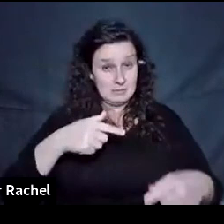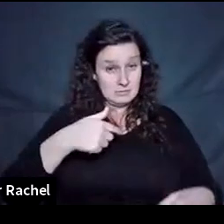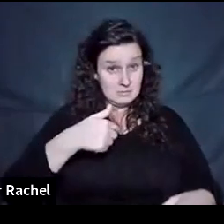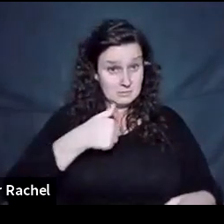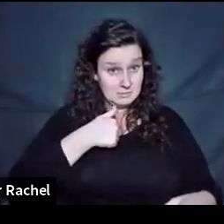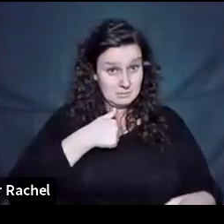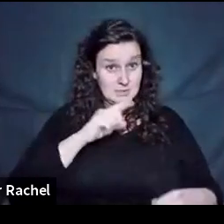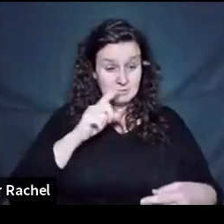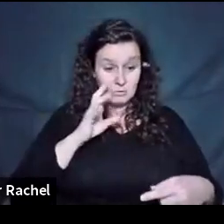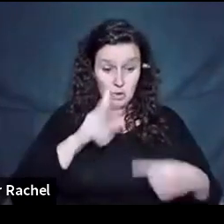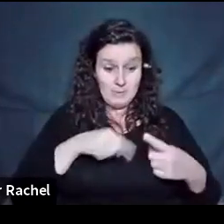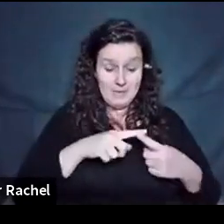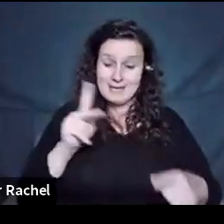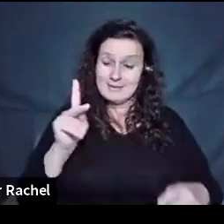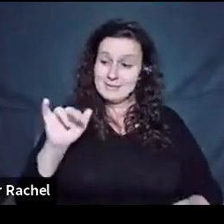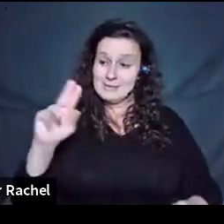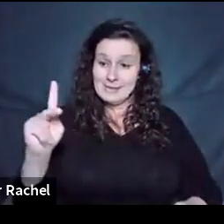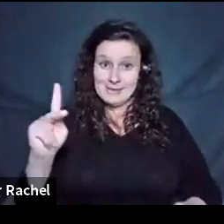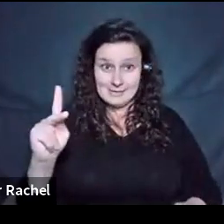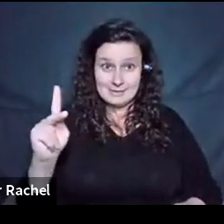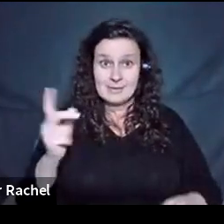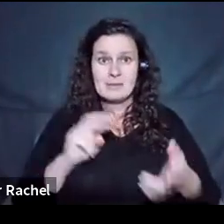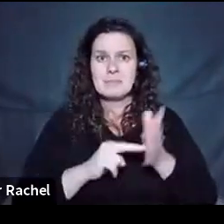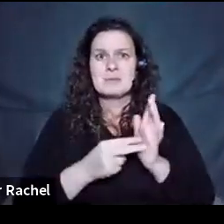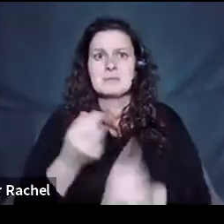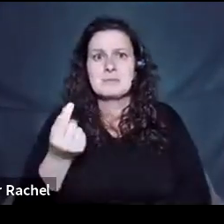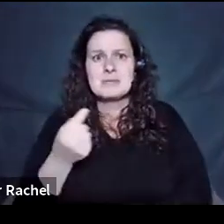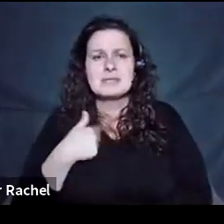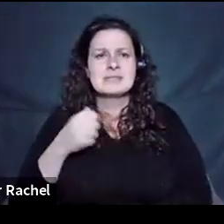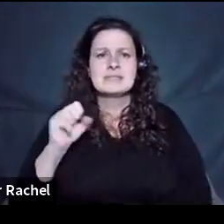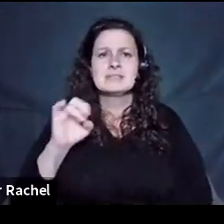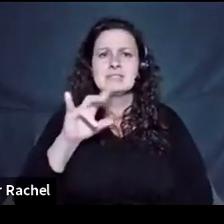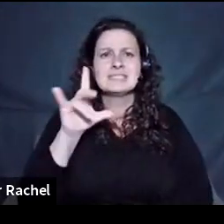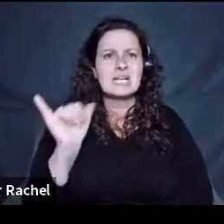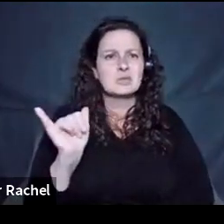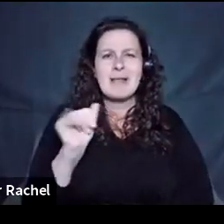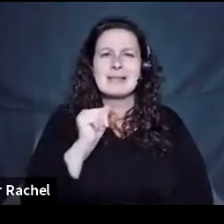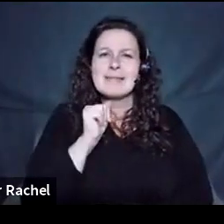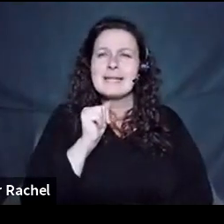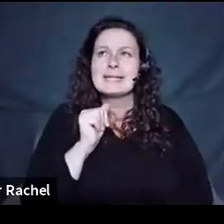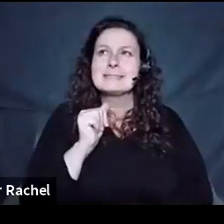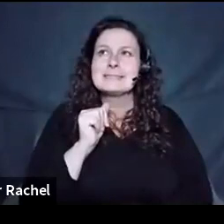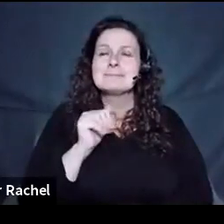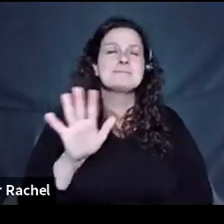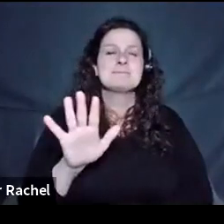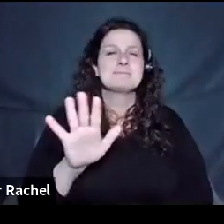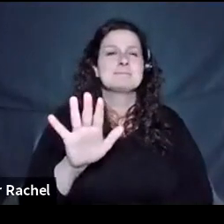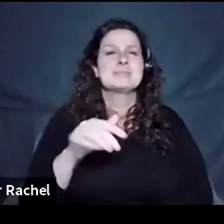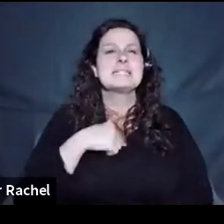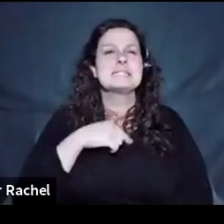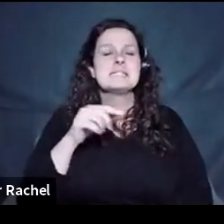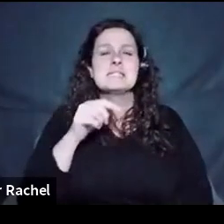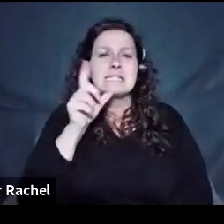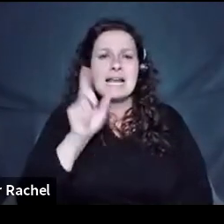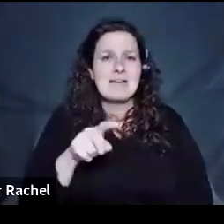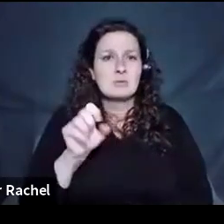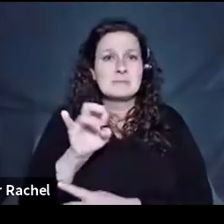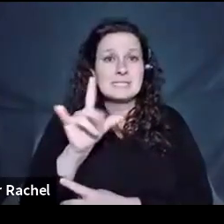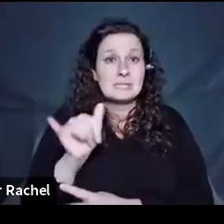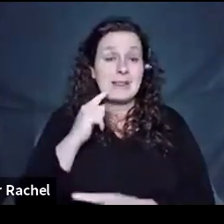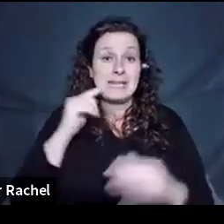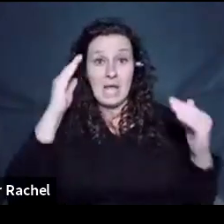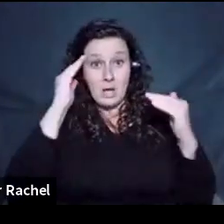about kink, what I'm talking about is sexuality that, or not even necessarily sexuality, adult